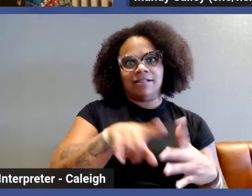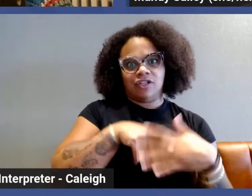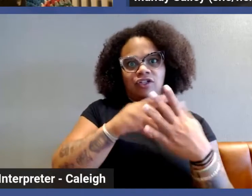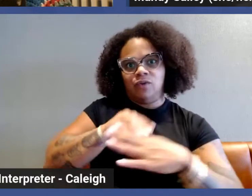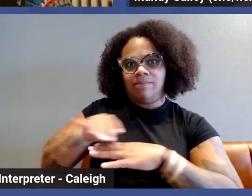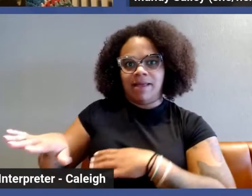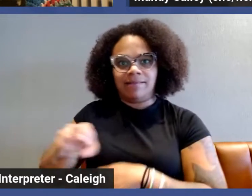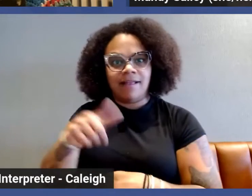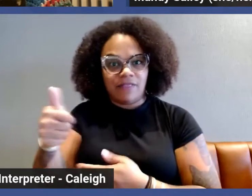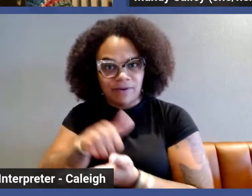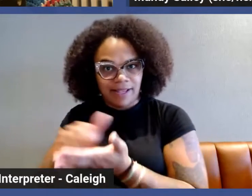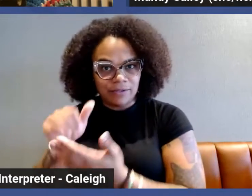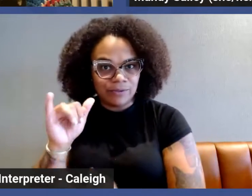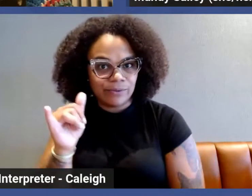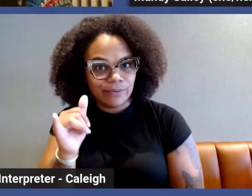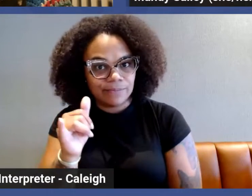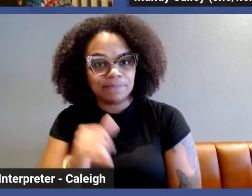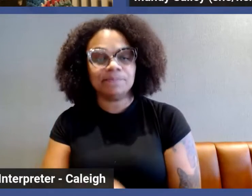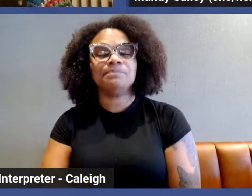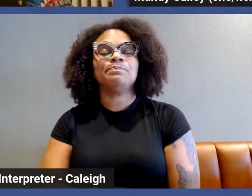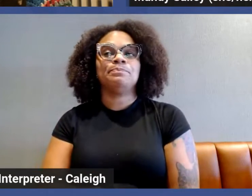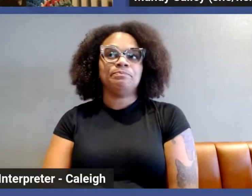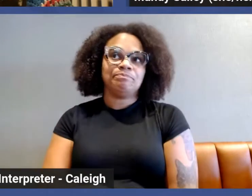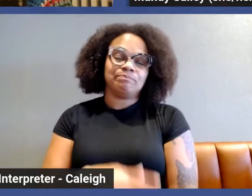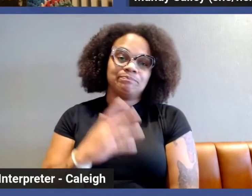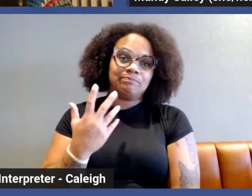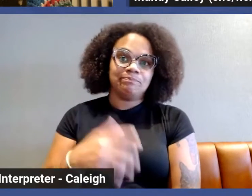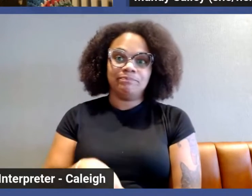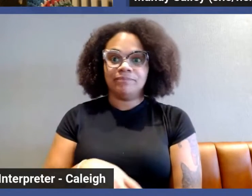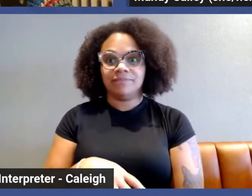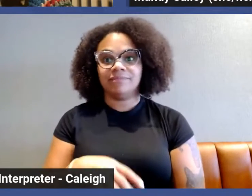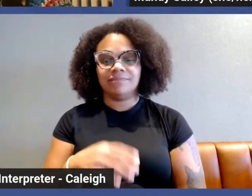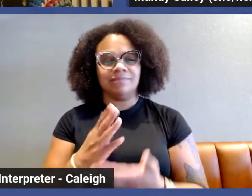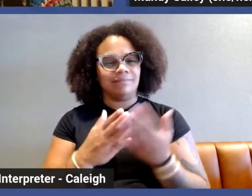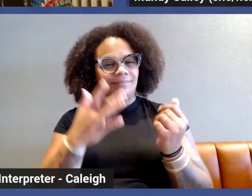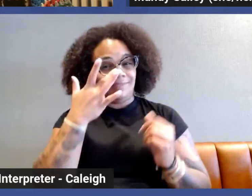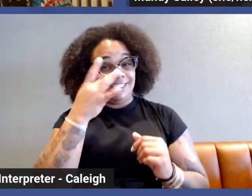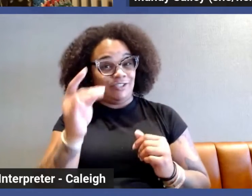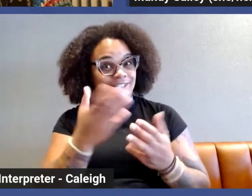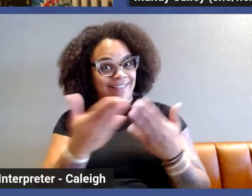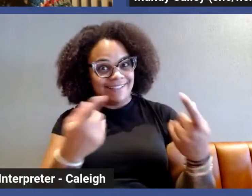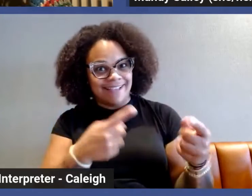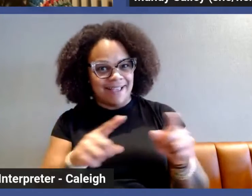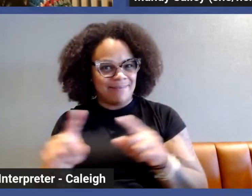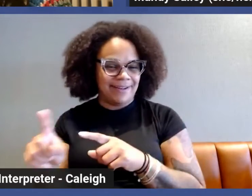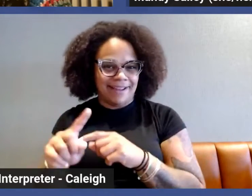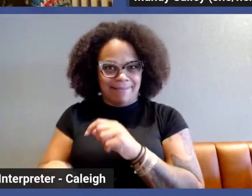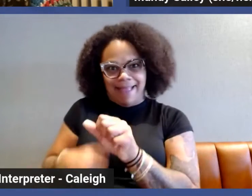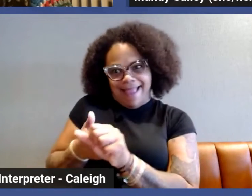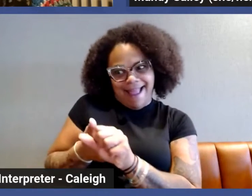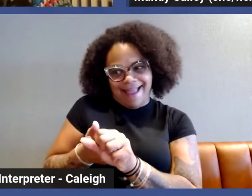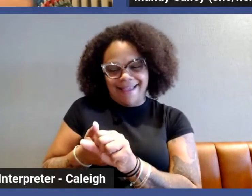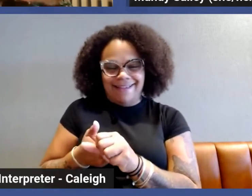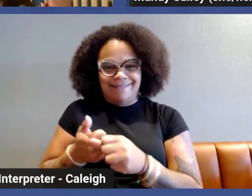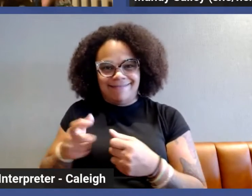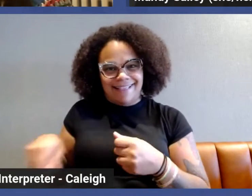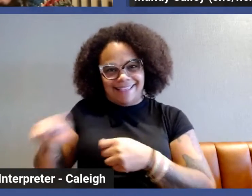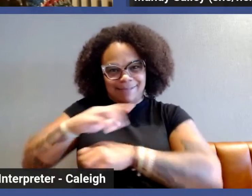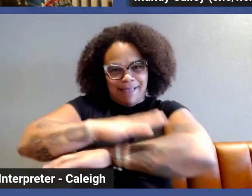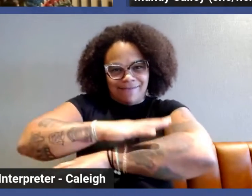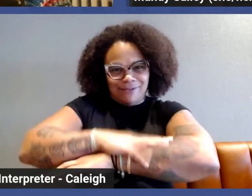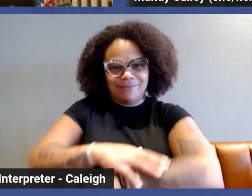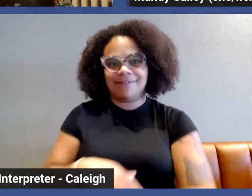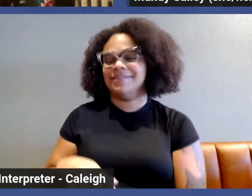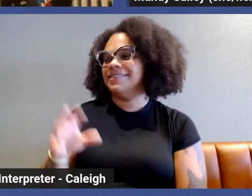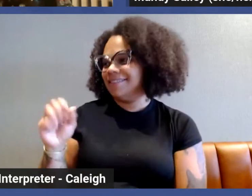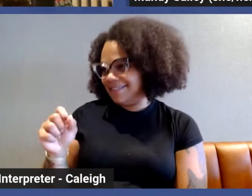accounts. So just, there's some interesting things happening sort of behind the scenes at these platforms, right? Even